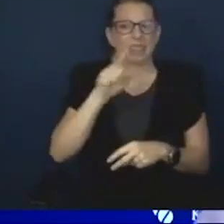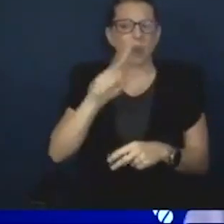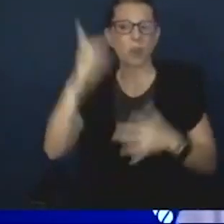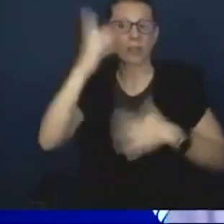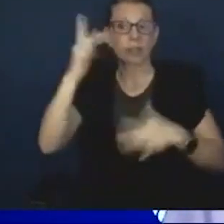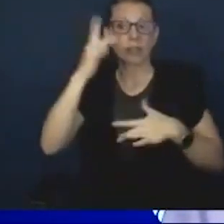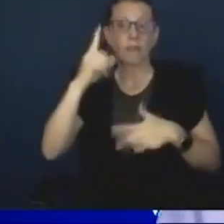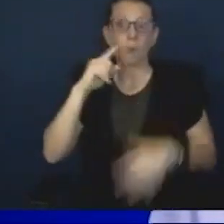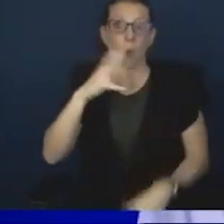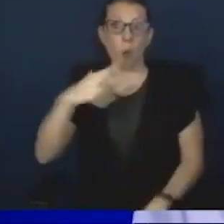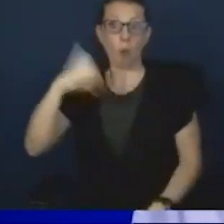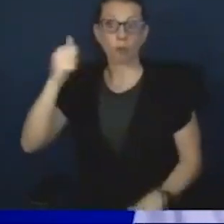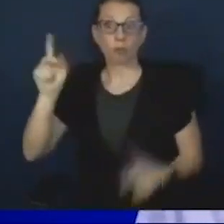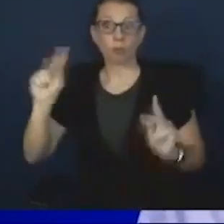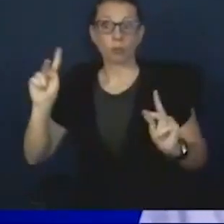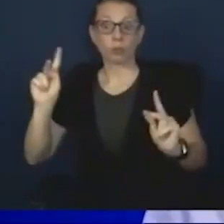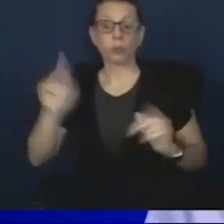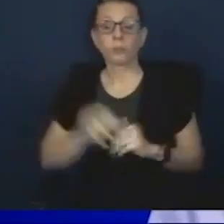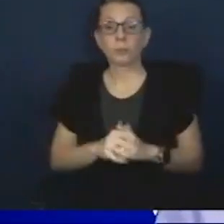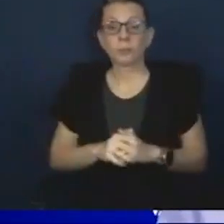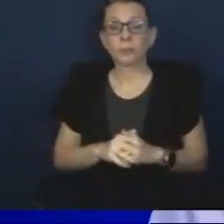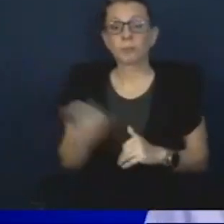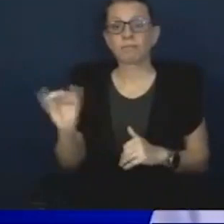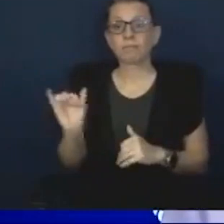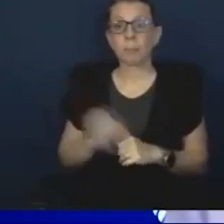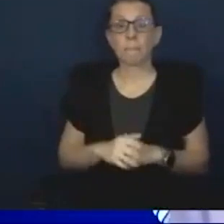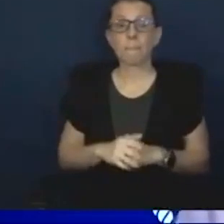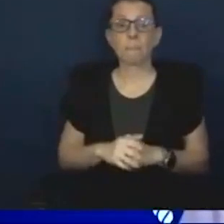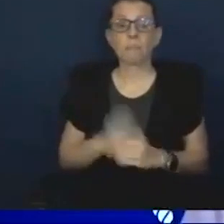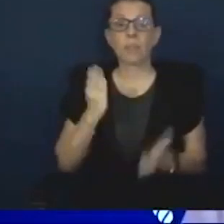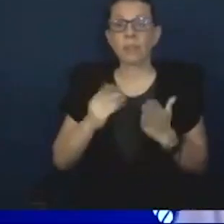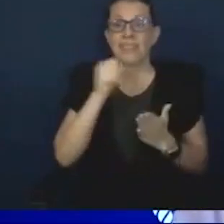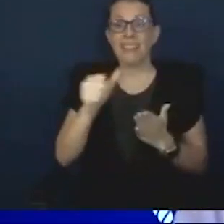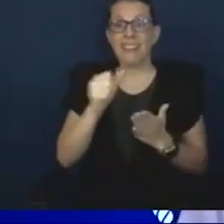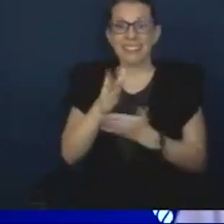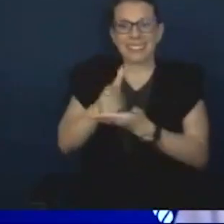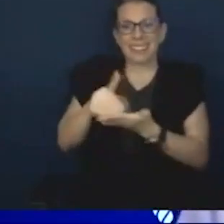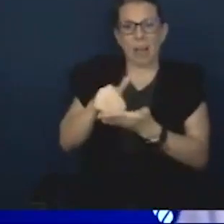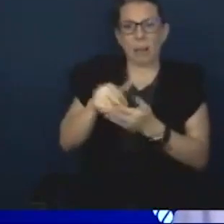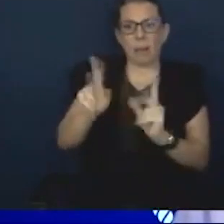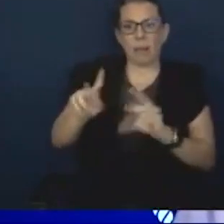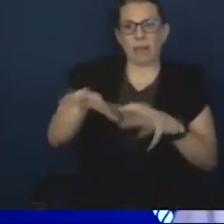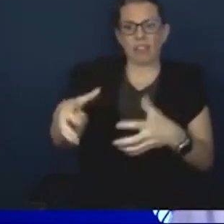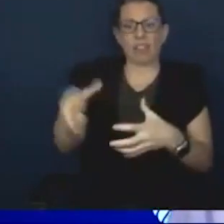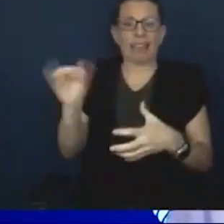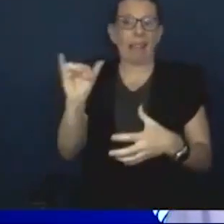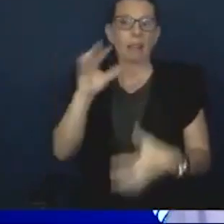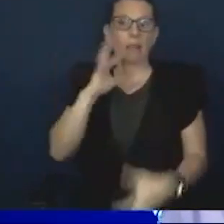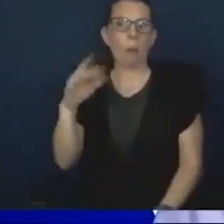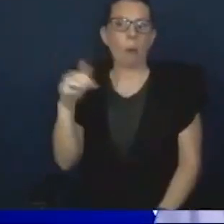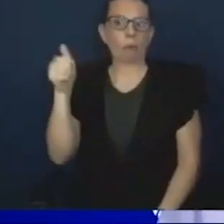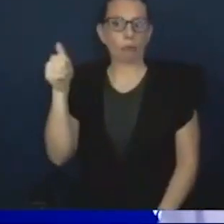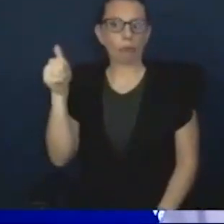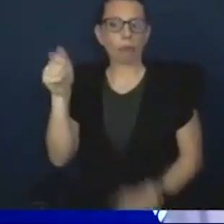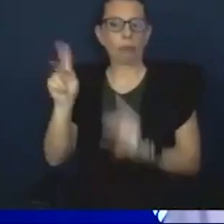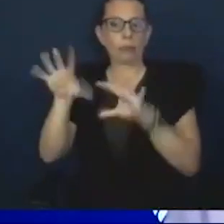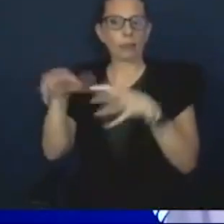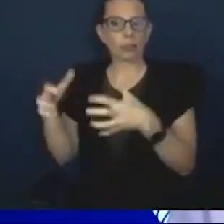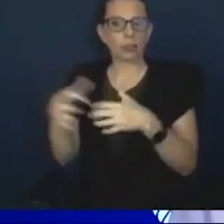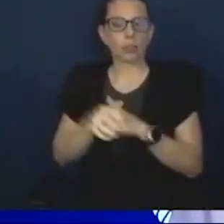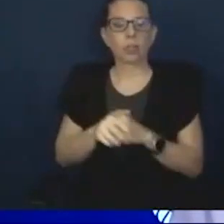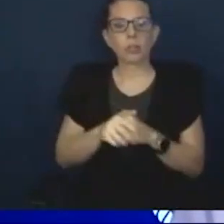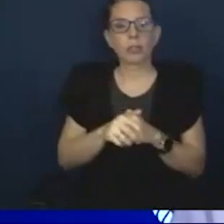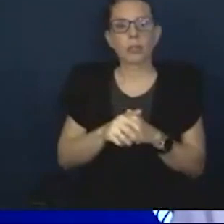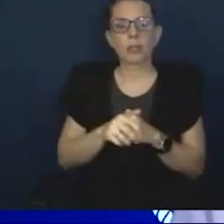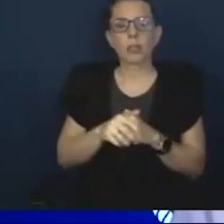is coming out. Well, maybe not in some populations like the elderly. And so at what point do we get to, well, now three